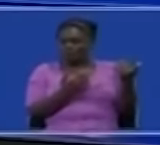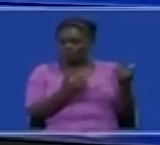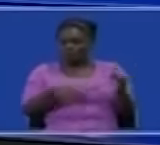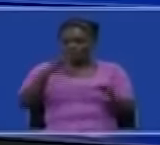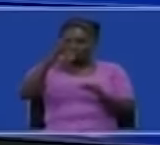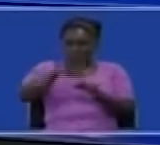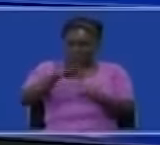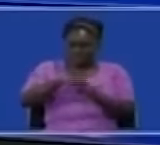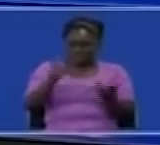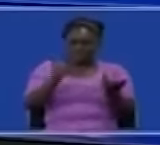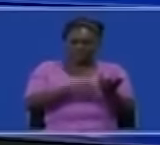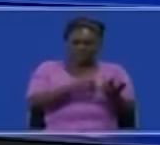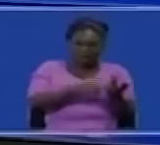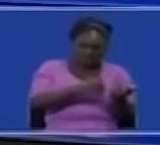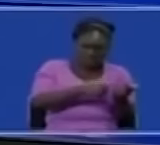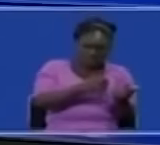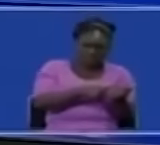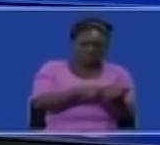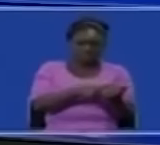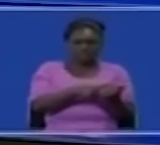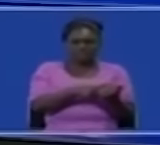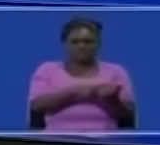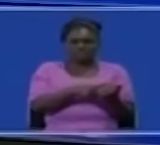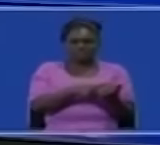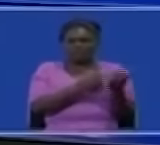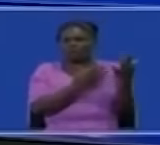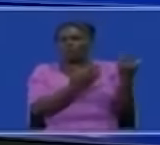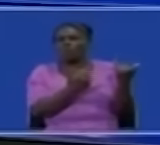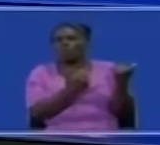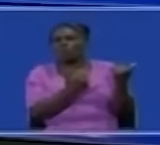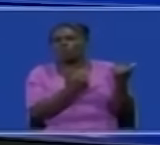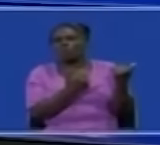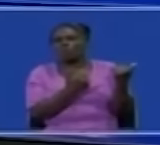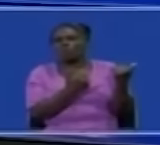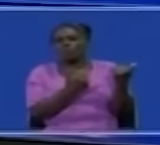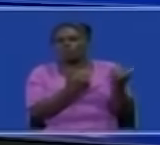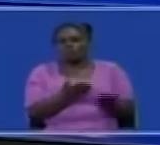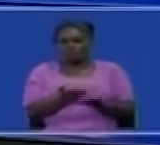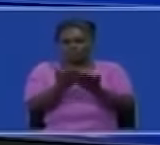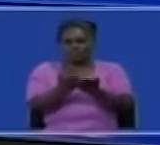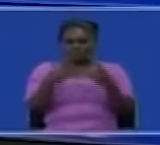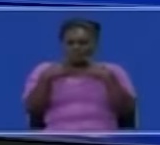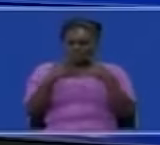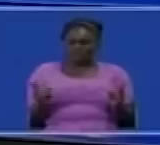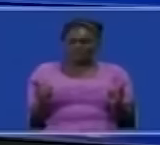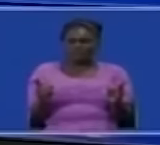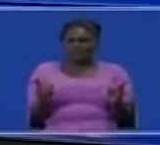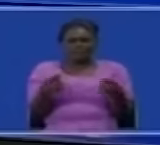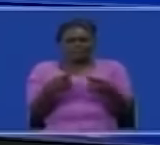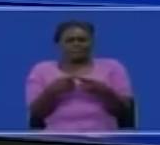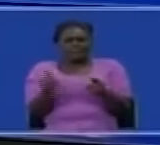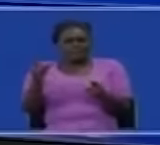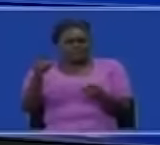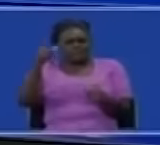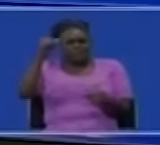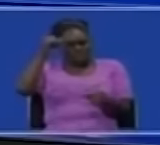votes will be counted and there'll be tallying process and we'll be hoping to get some provisional results at least. But then it's also important to